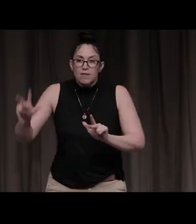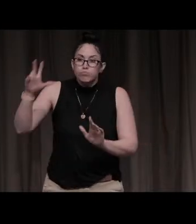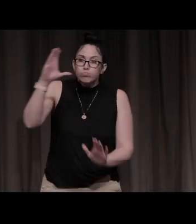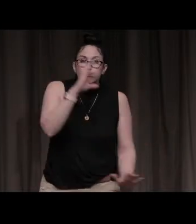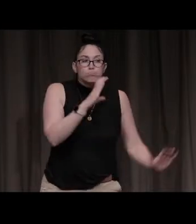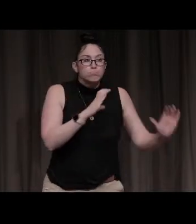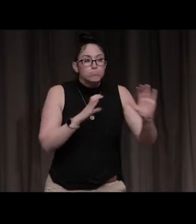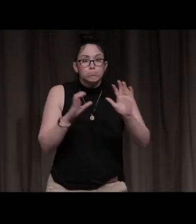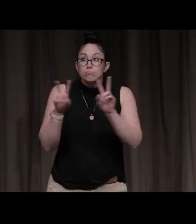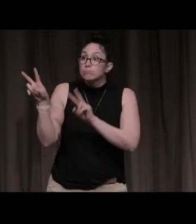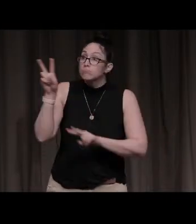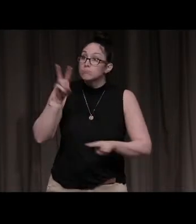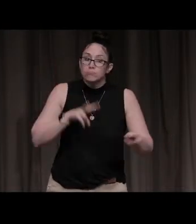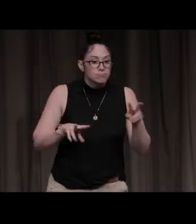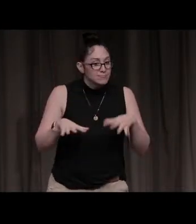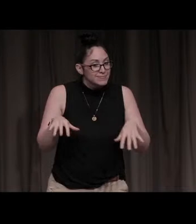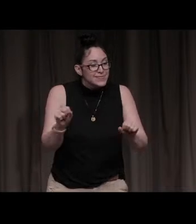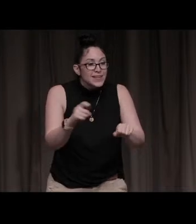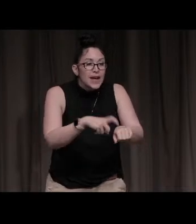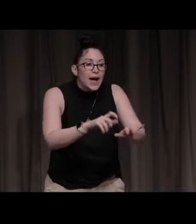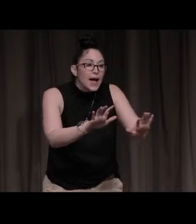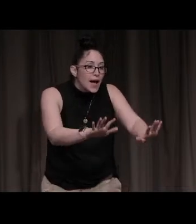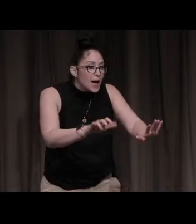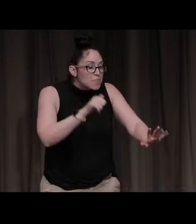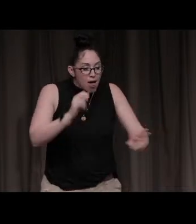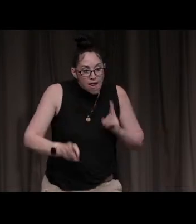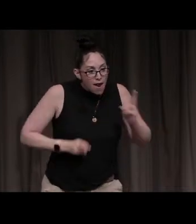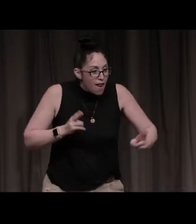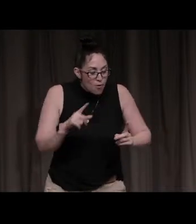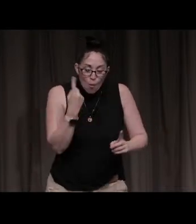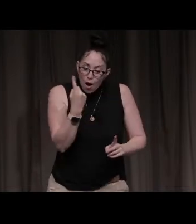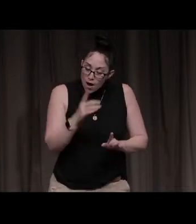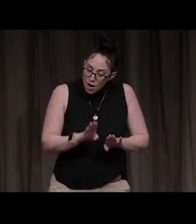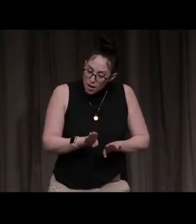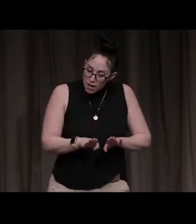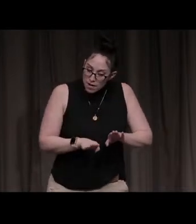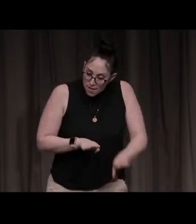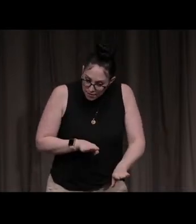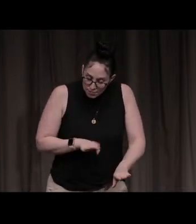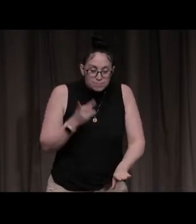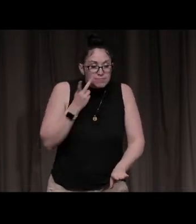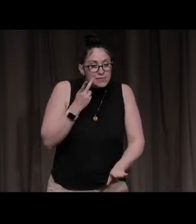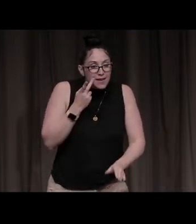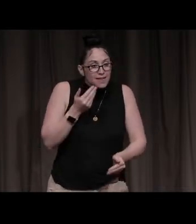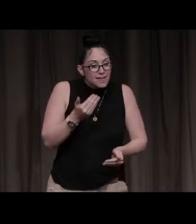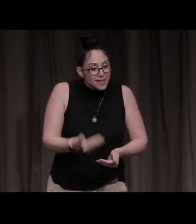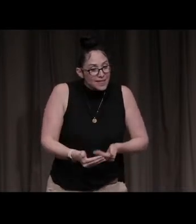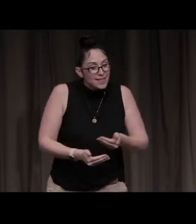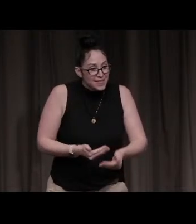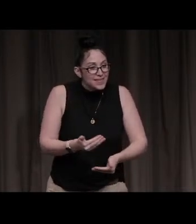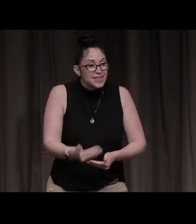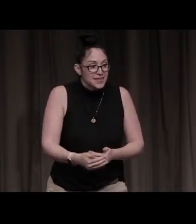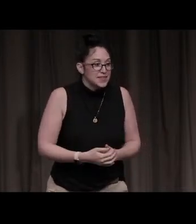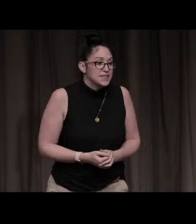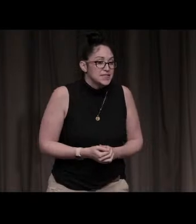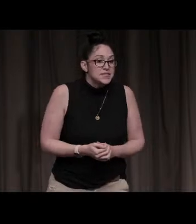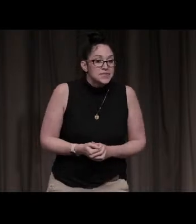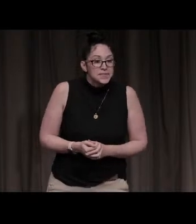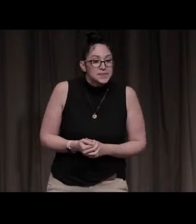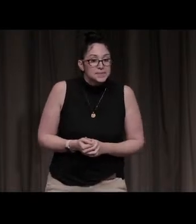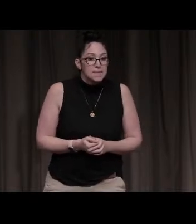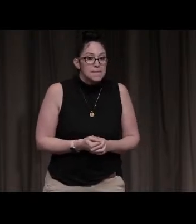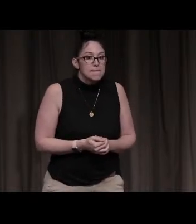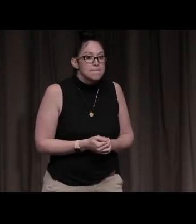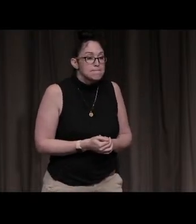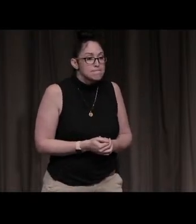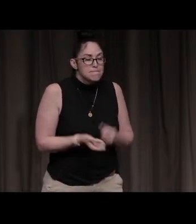well. And take your time. Take your time. One step at a time. And there's a lot of things that like I